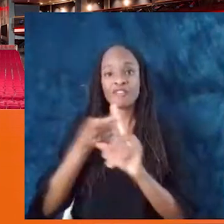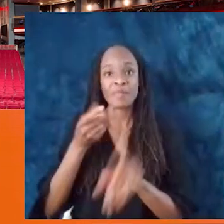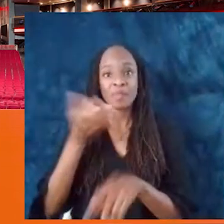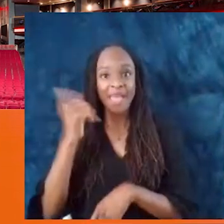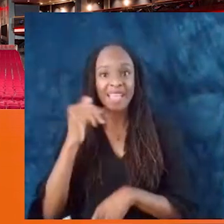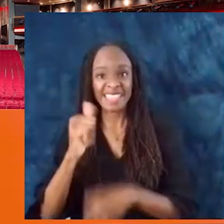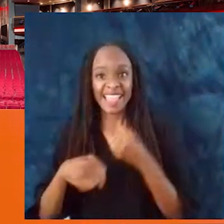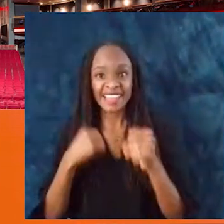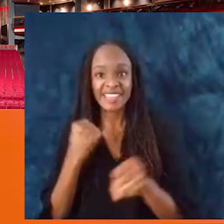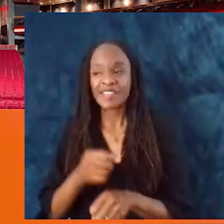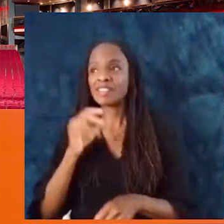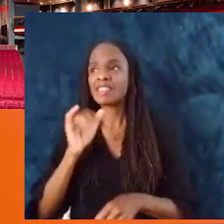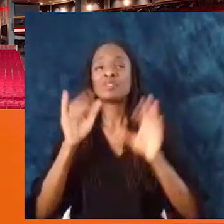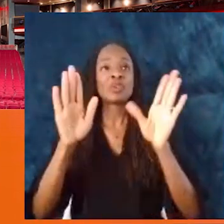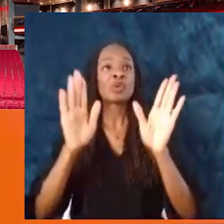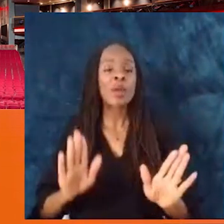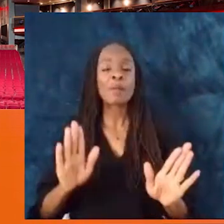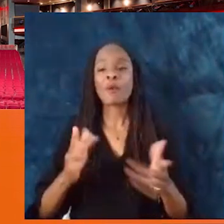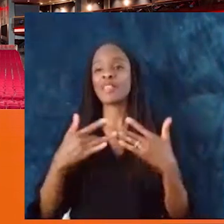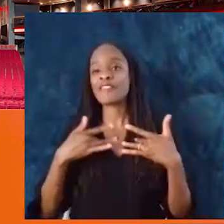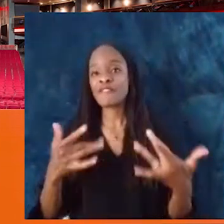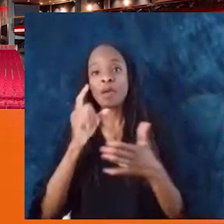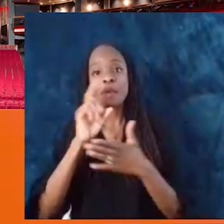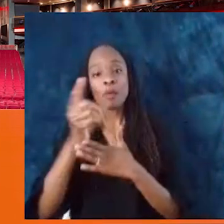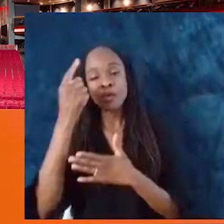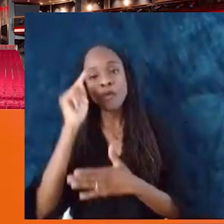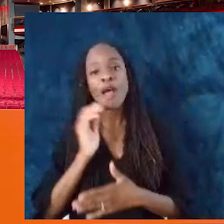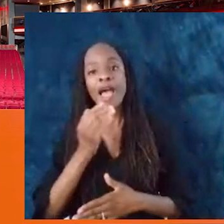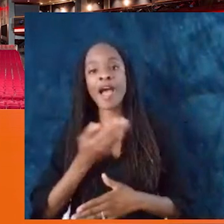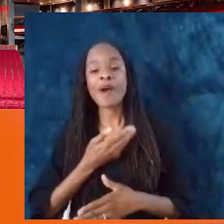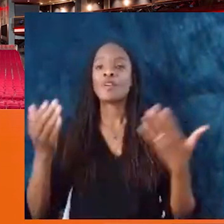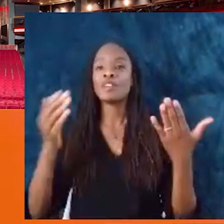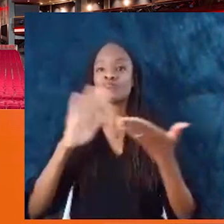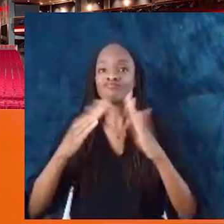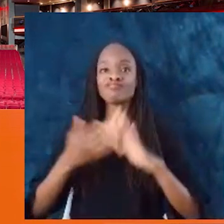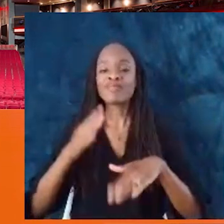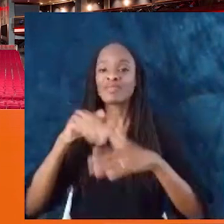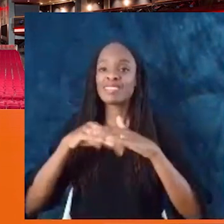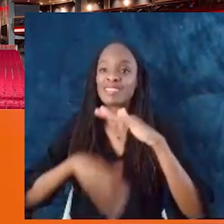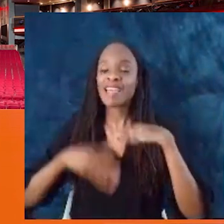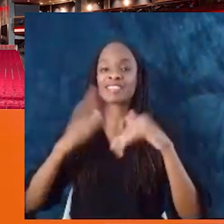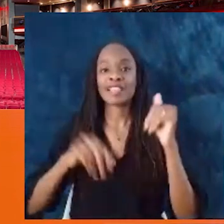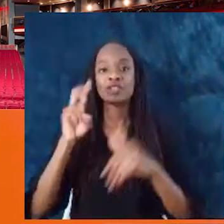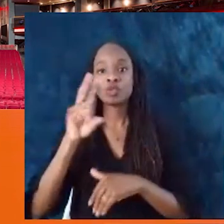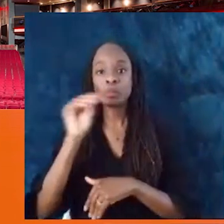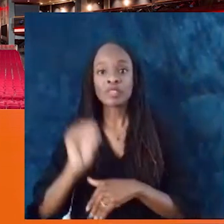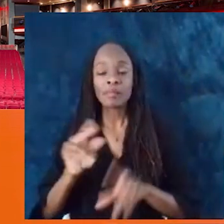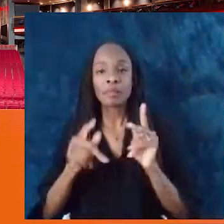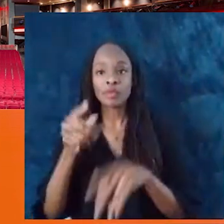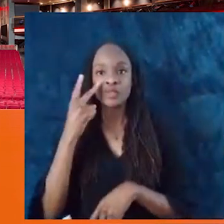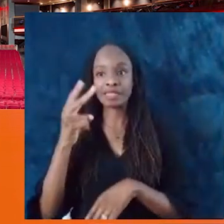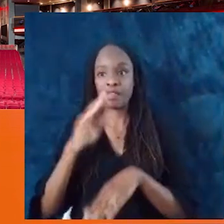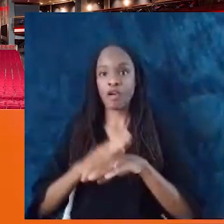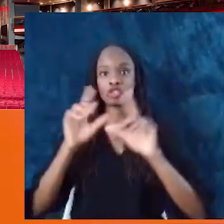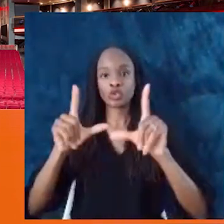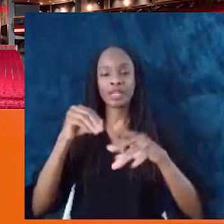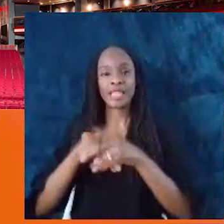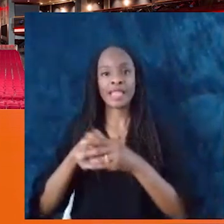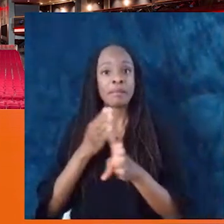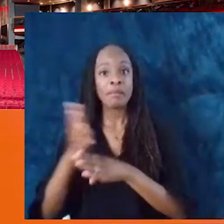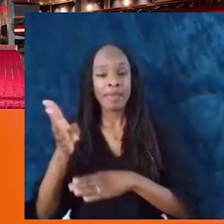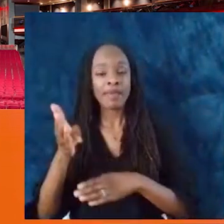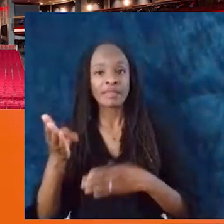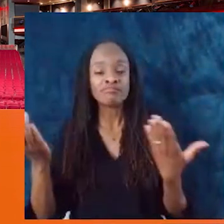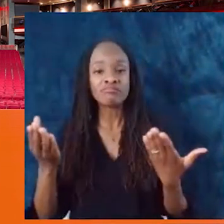incredible event and moment for our community. Less than 2% of the people you see on screen in mainstream media are